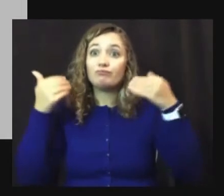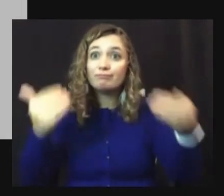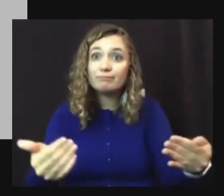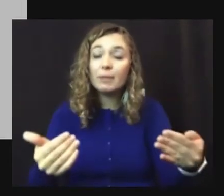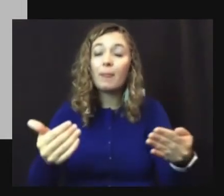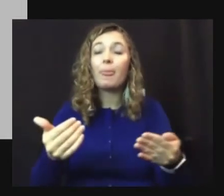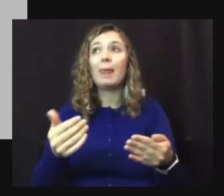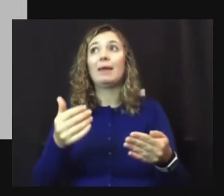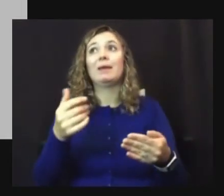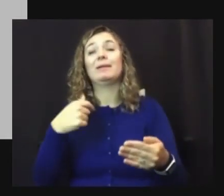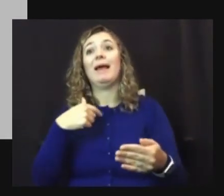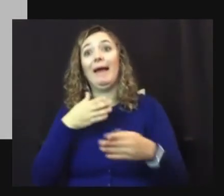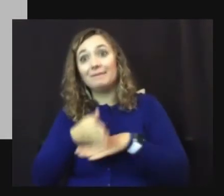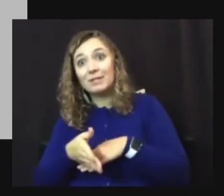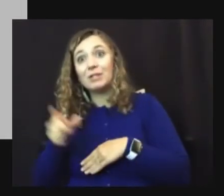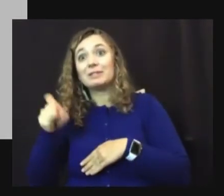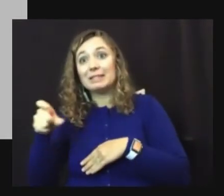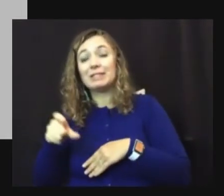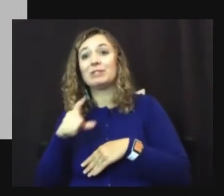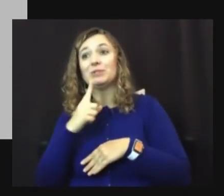and recover.